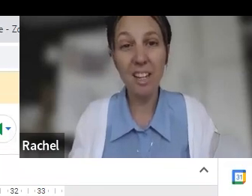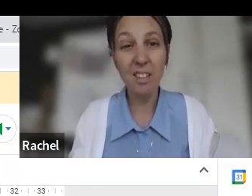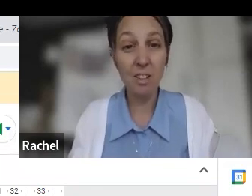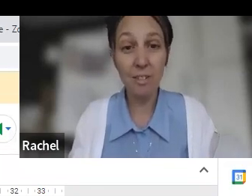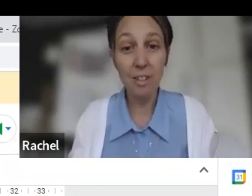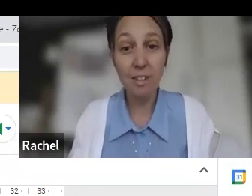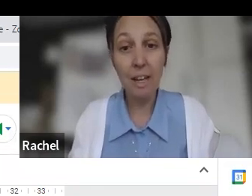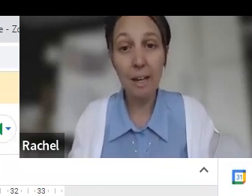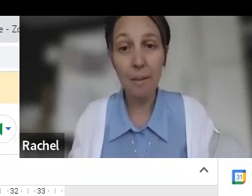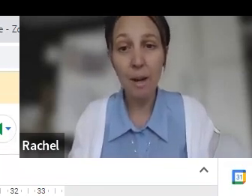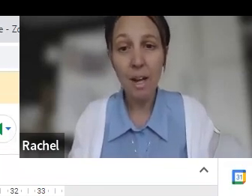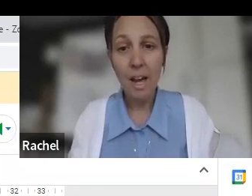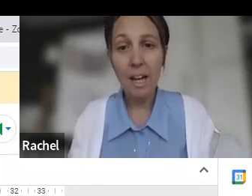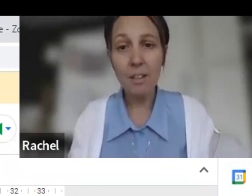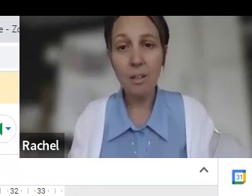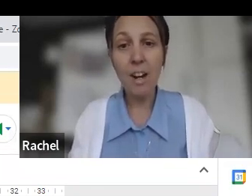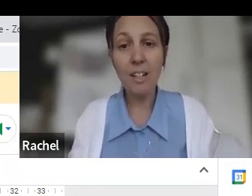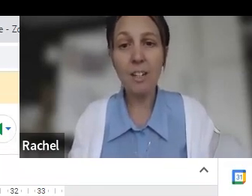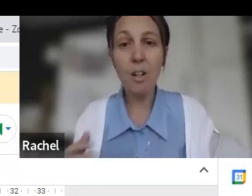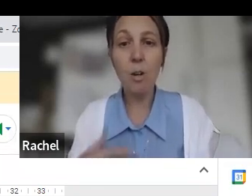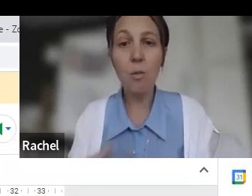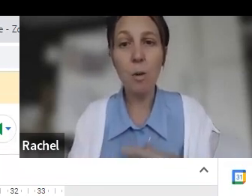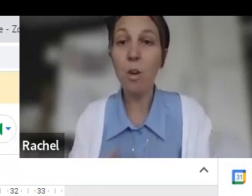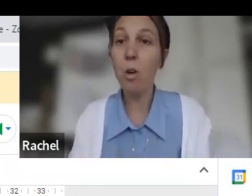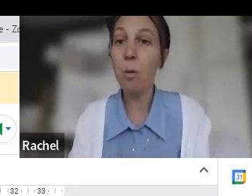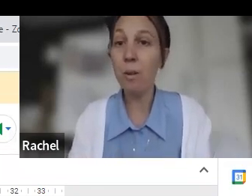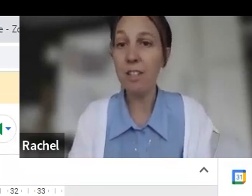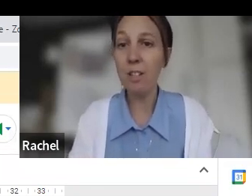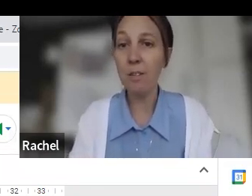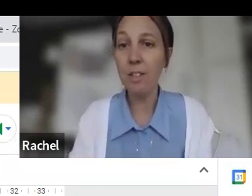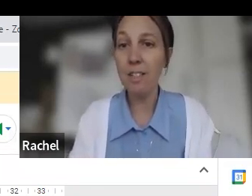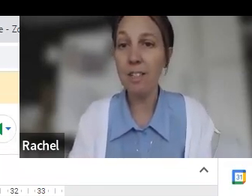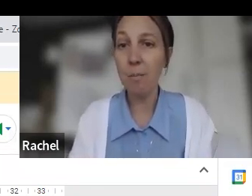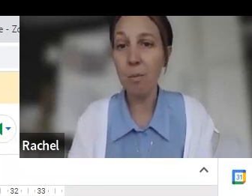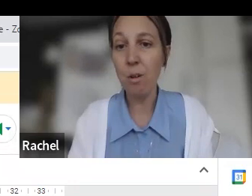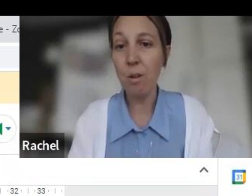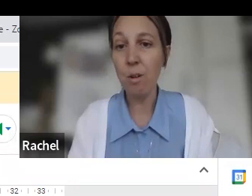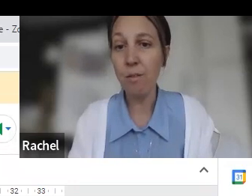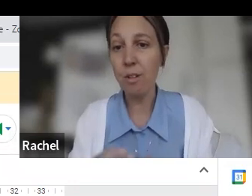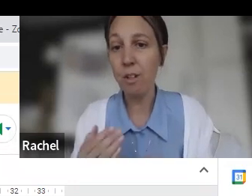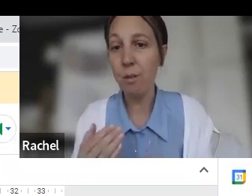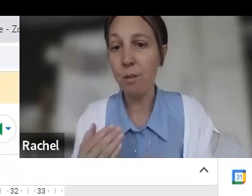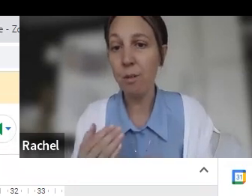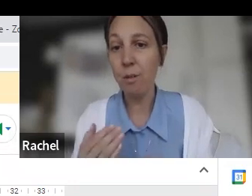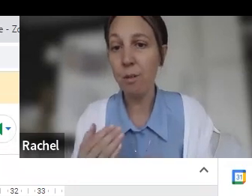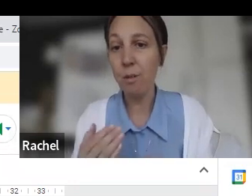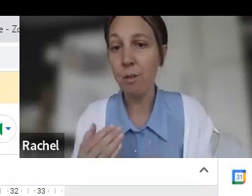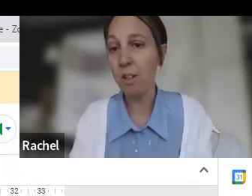primary care service, and to provide an overview of a couple of these services that we do offer.